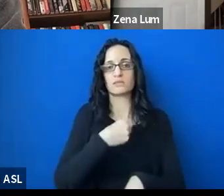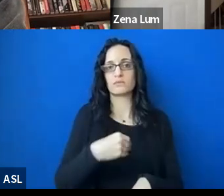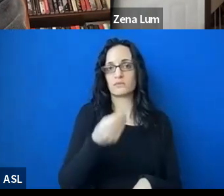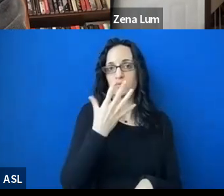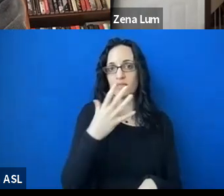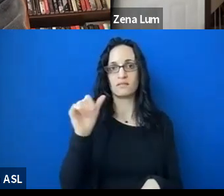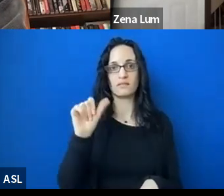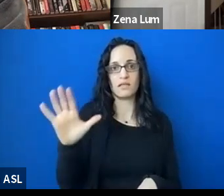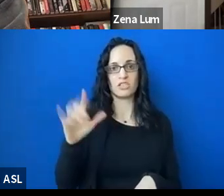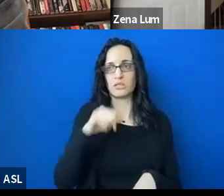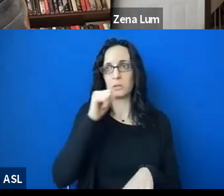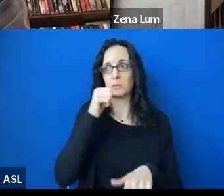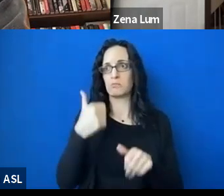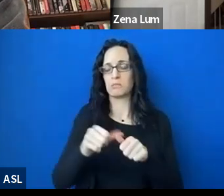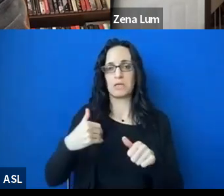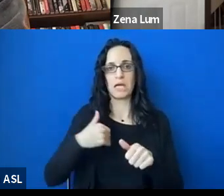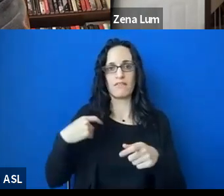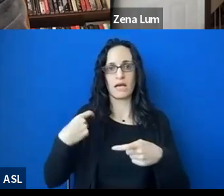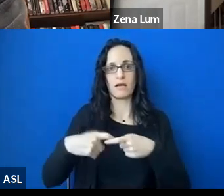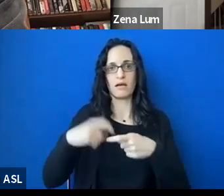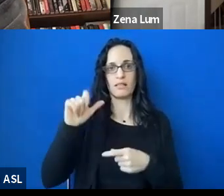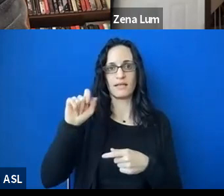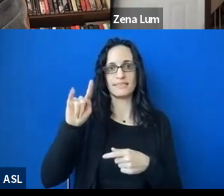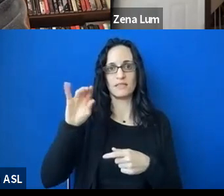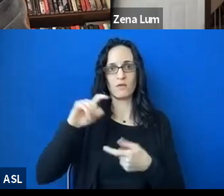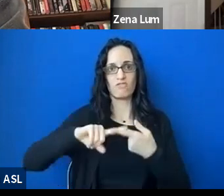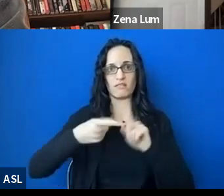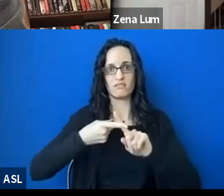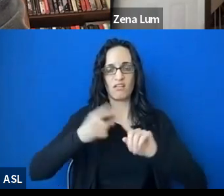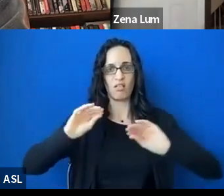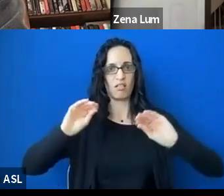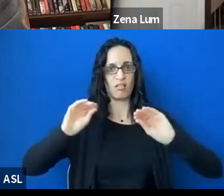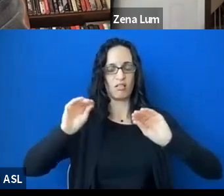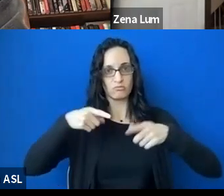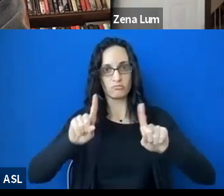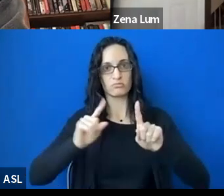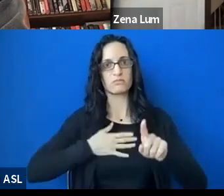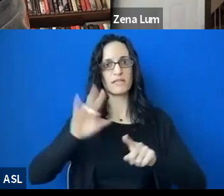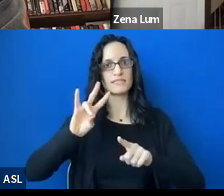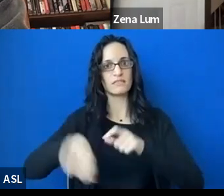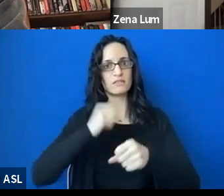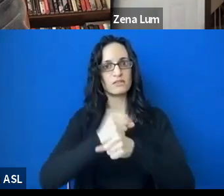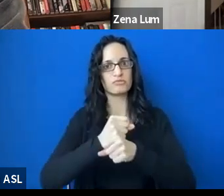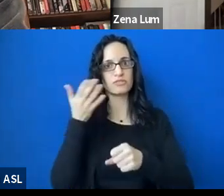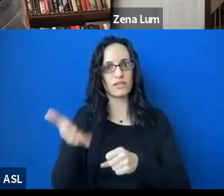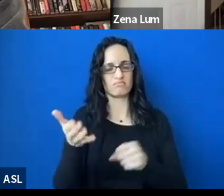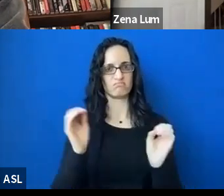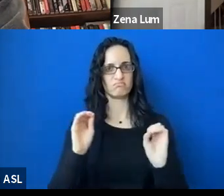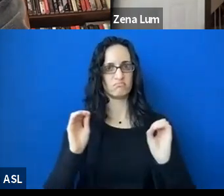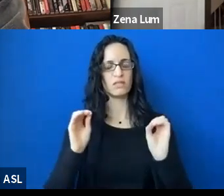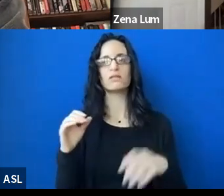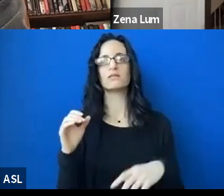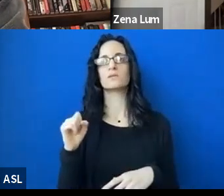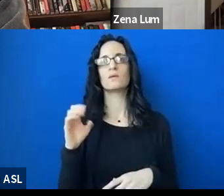recall having a Latina friend at all in the 7 years that I was there. So I think that